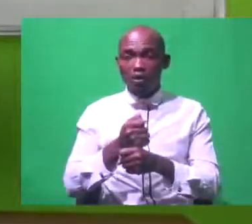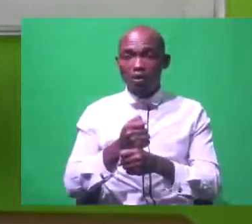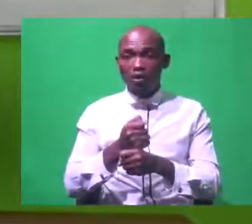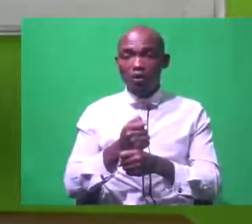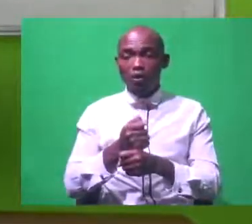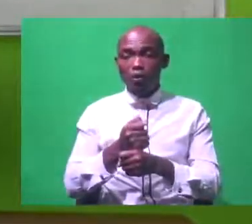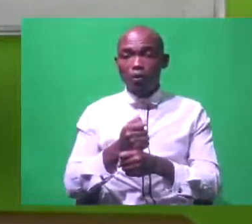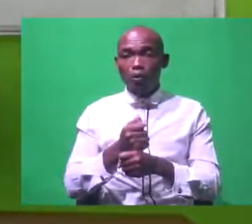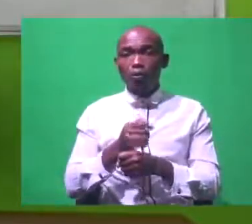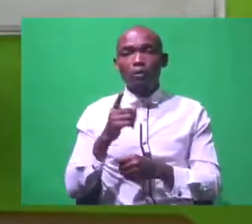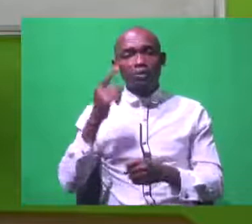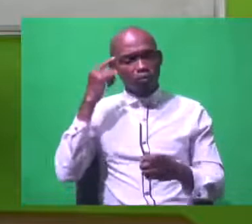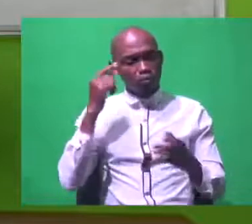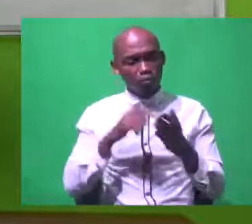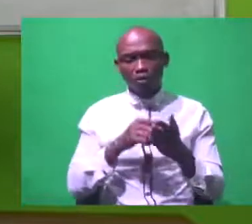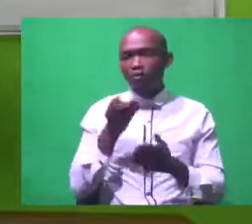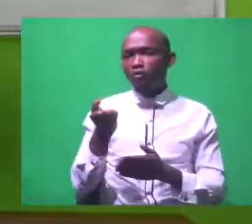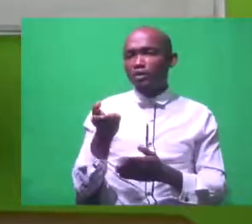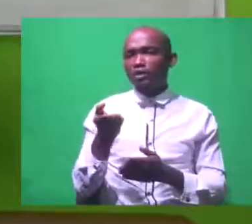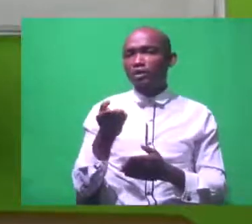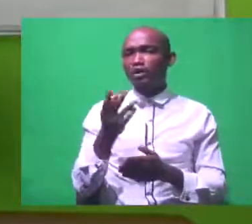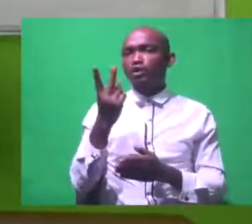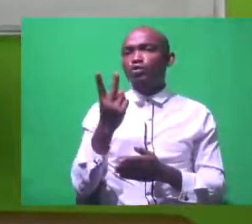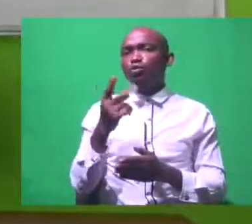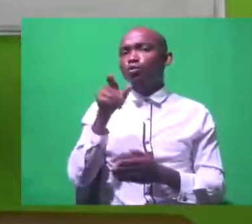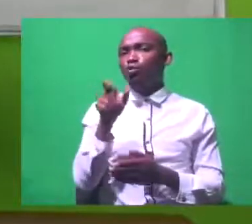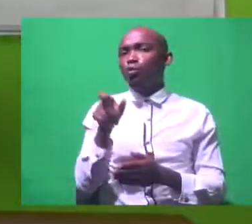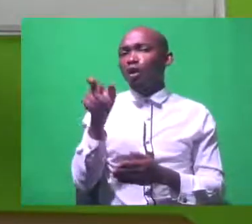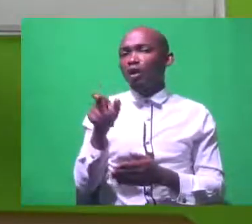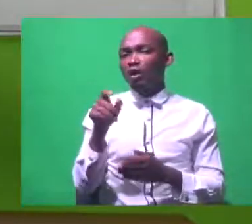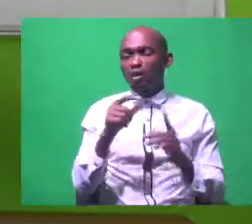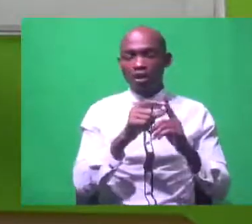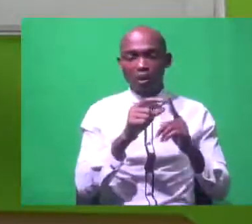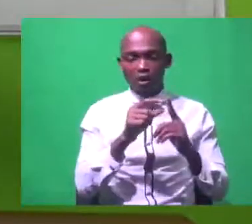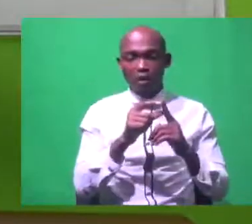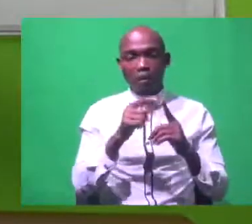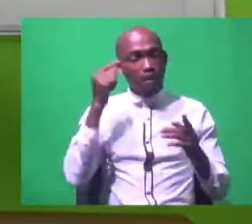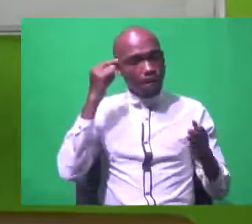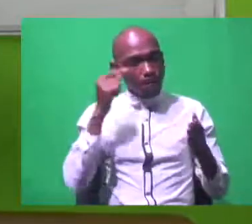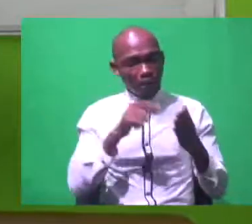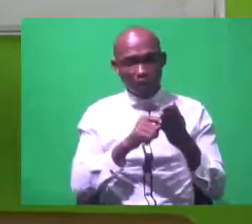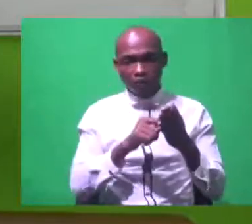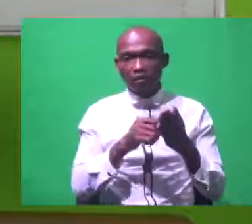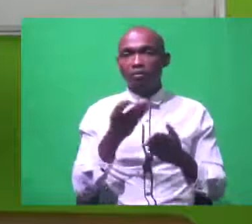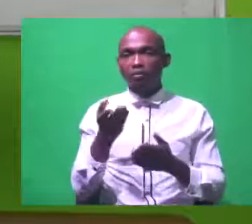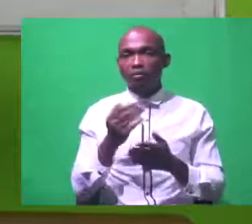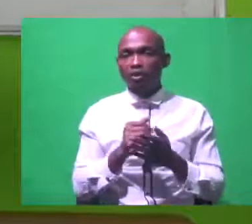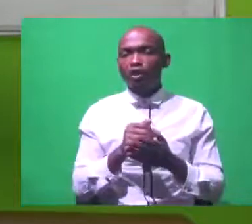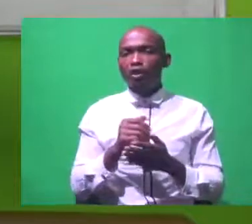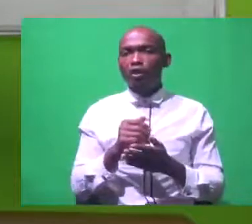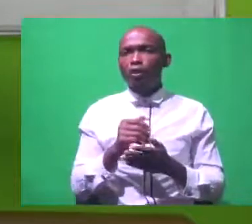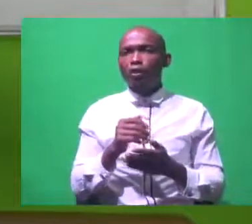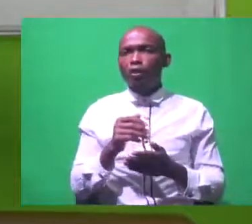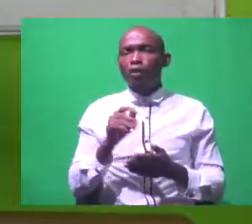What is meant by these two words, means of labor? What is meant by means of labor? What do